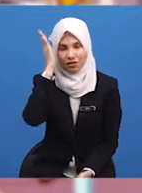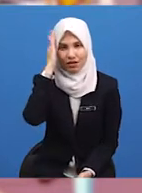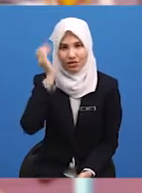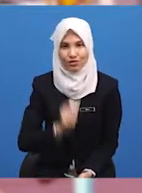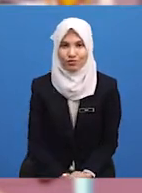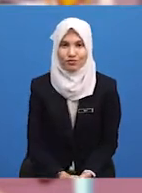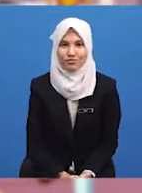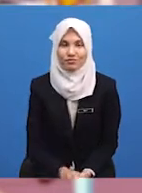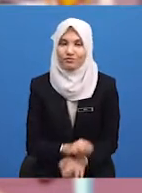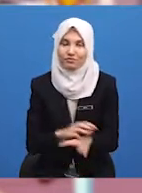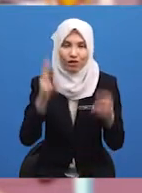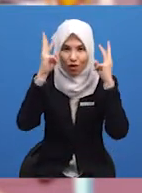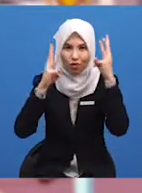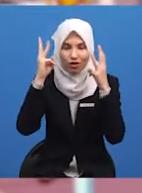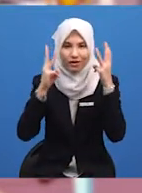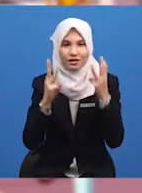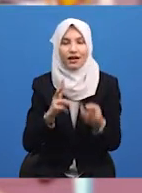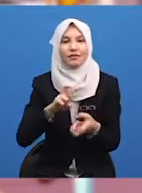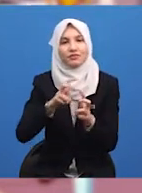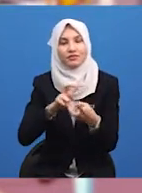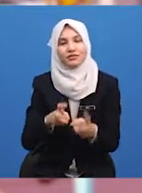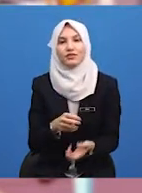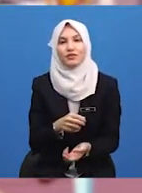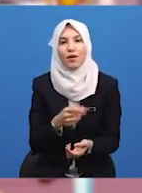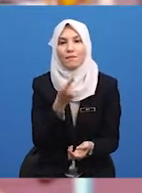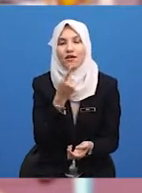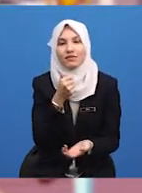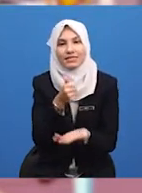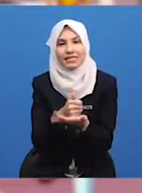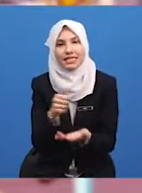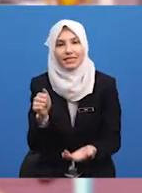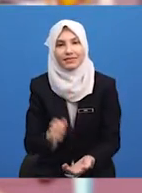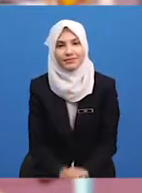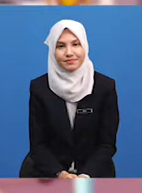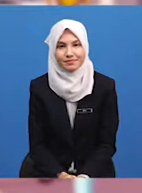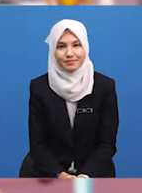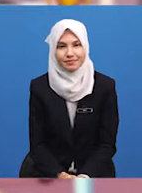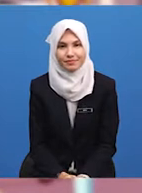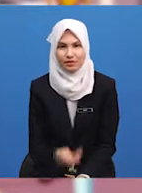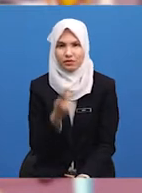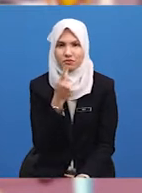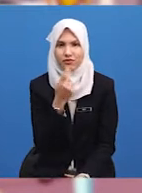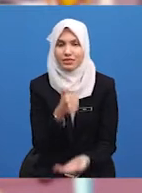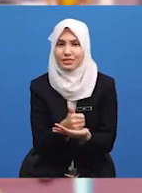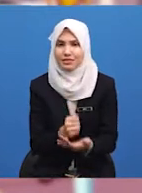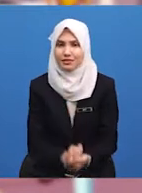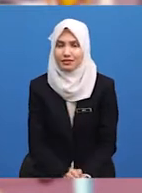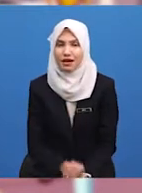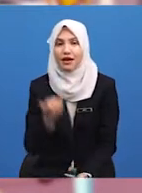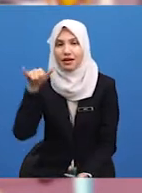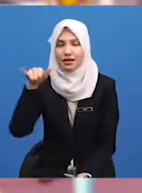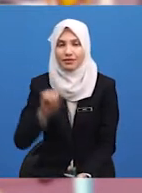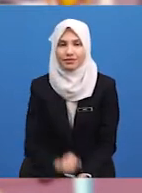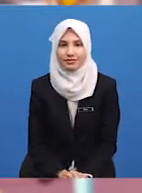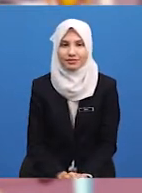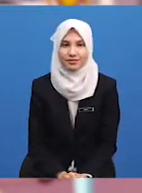I know. Don't worry, I'm changing your privacy settings. Privacy settings? Yes,